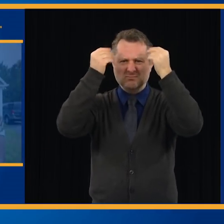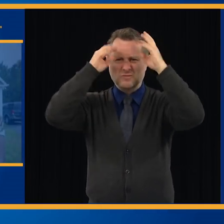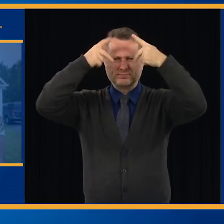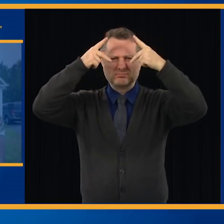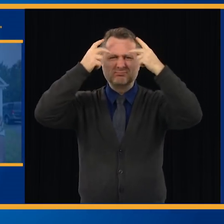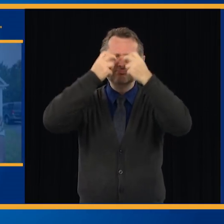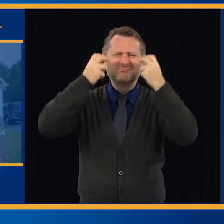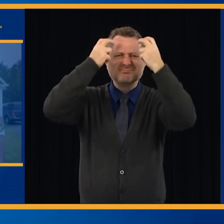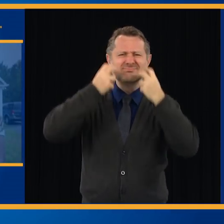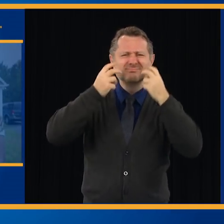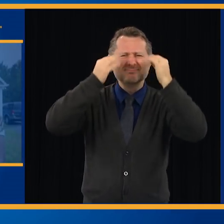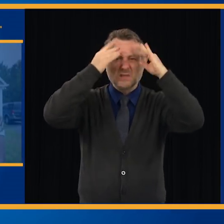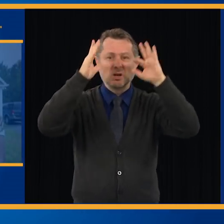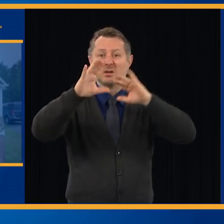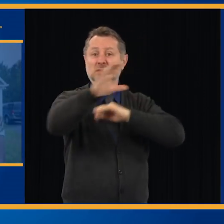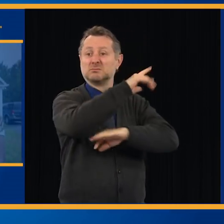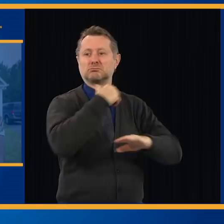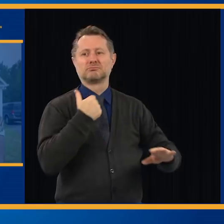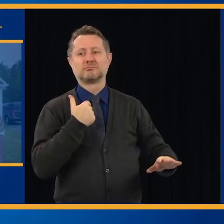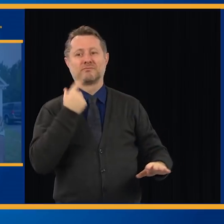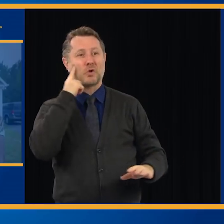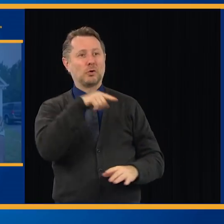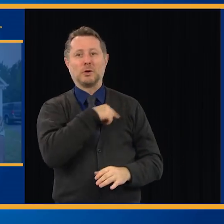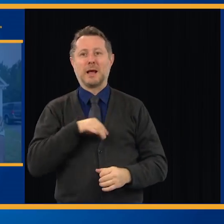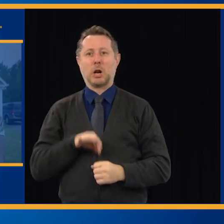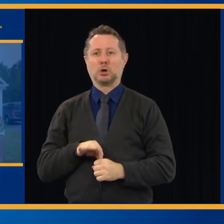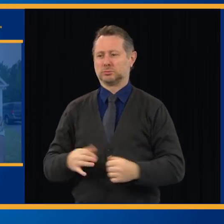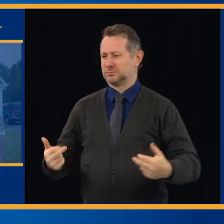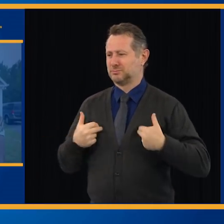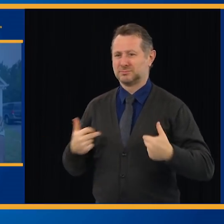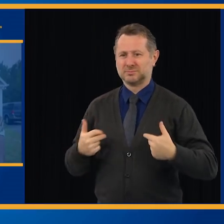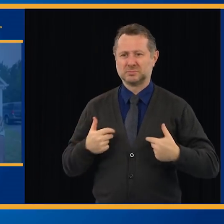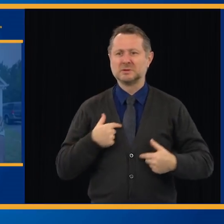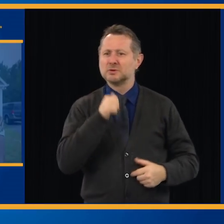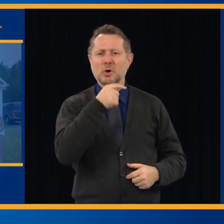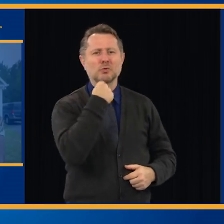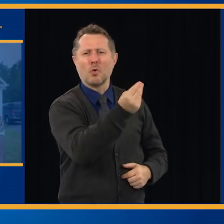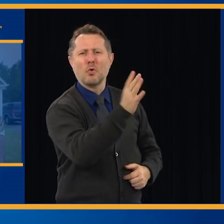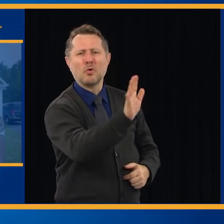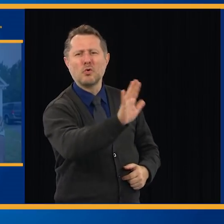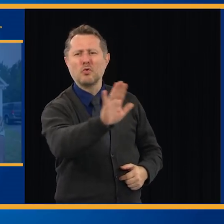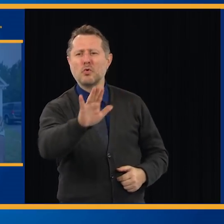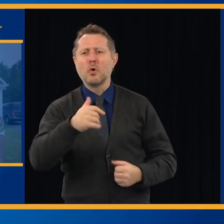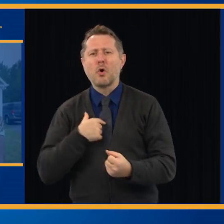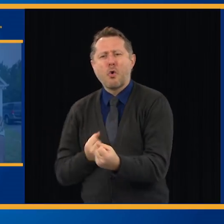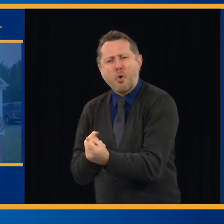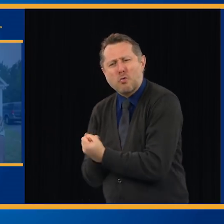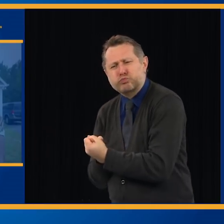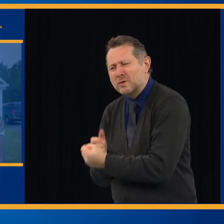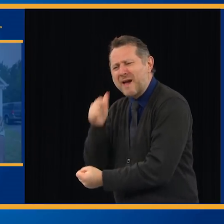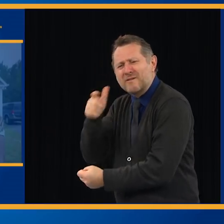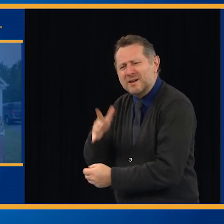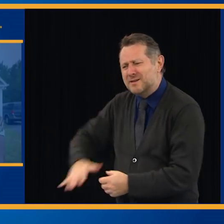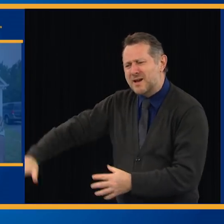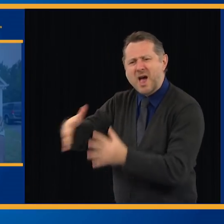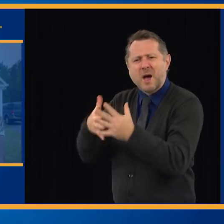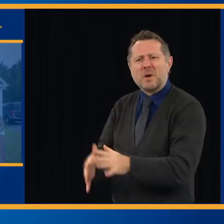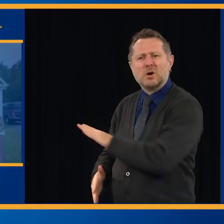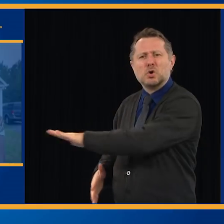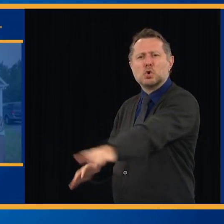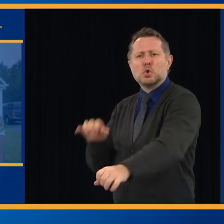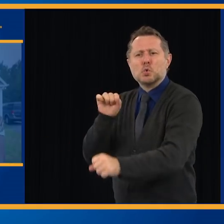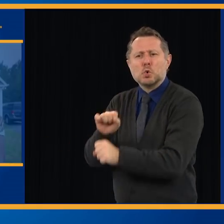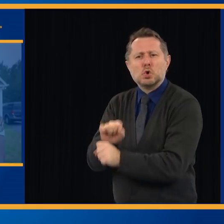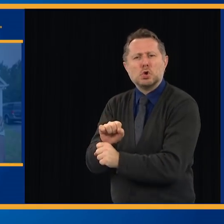And I say, let's fund working Americans. That's the choice. Bail out, us,